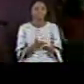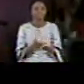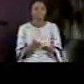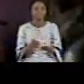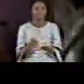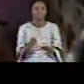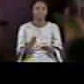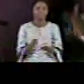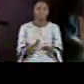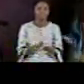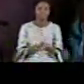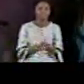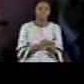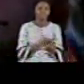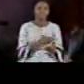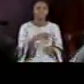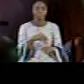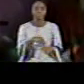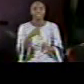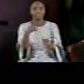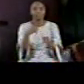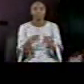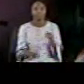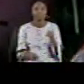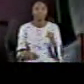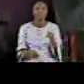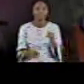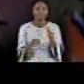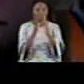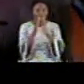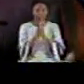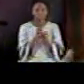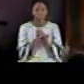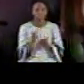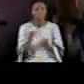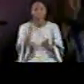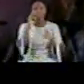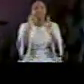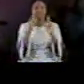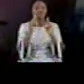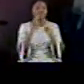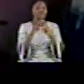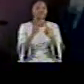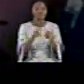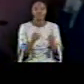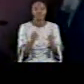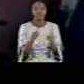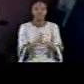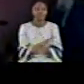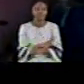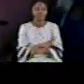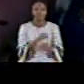the final amen is very powerful finer amen